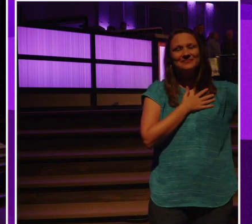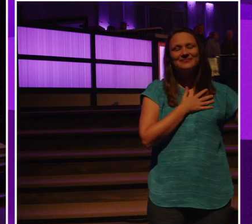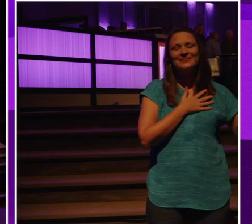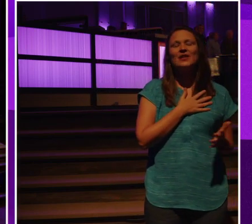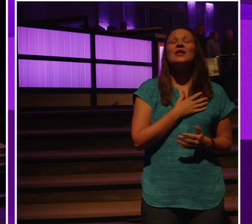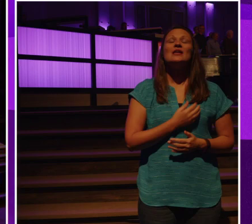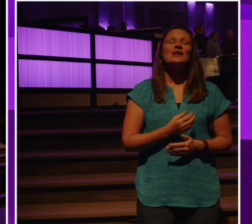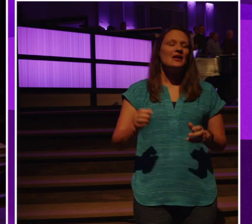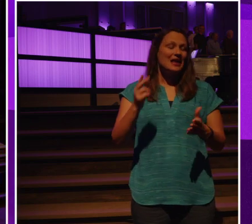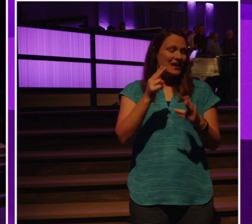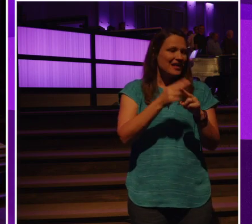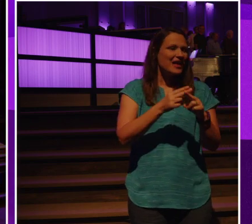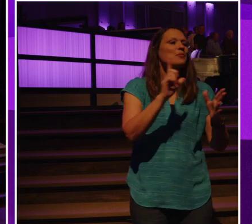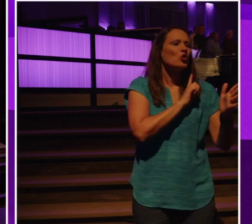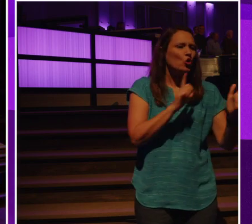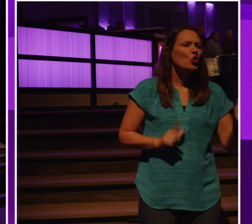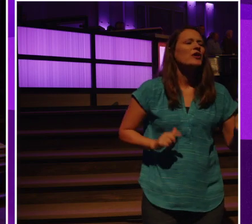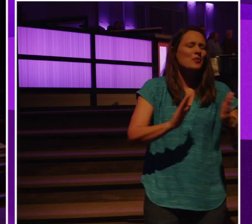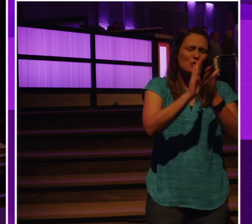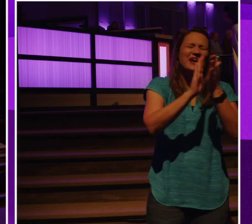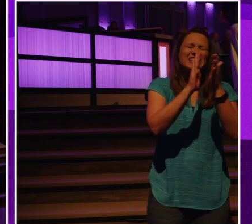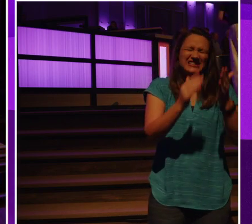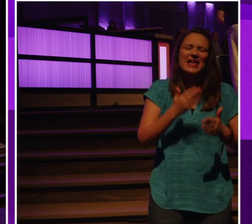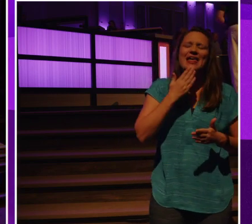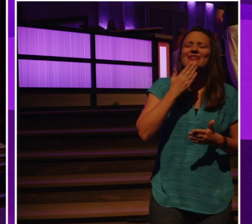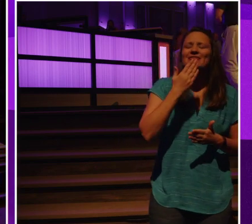Be praised. Amen. Thank you.